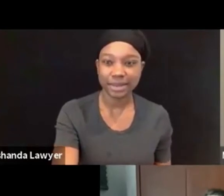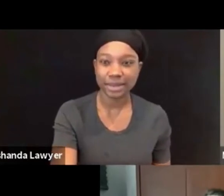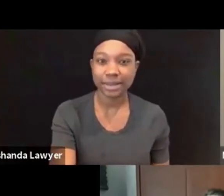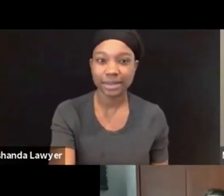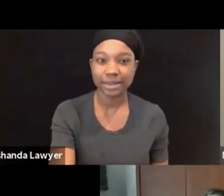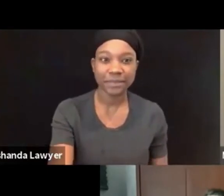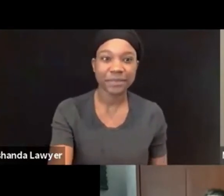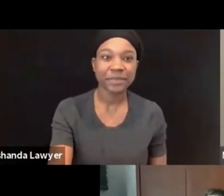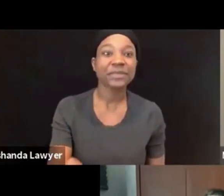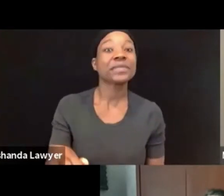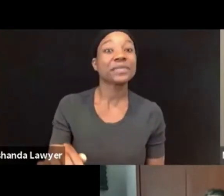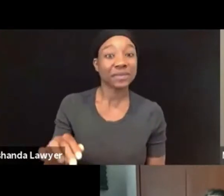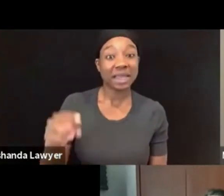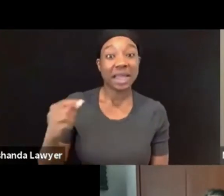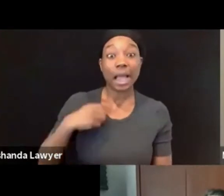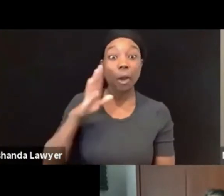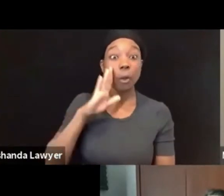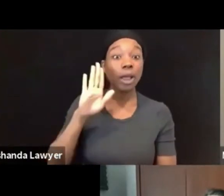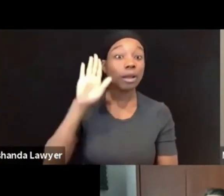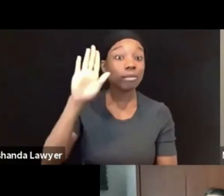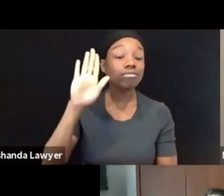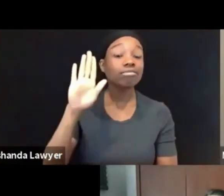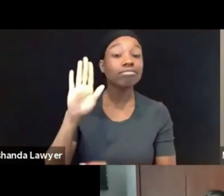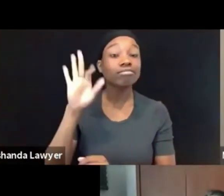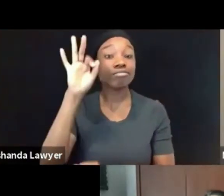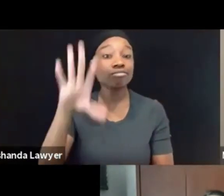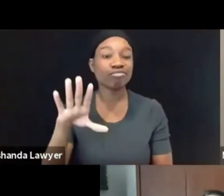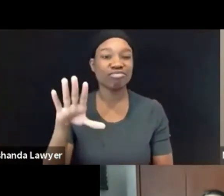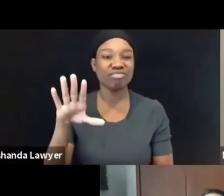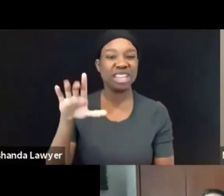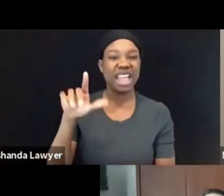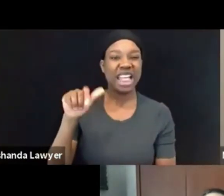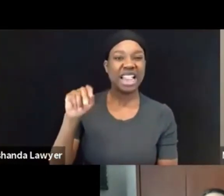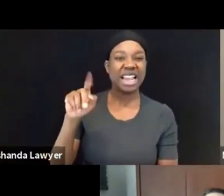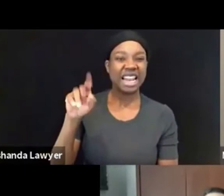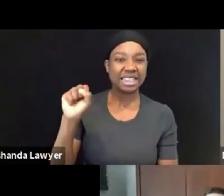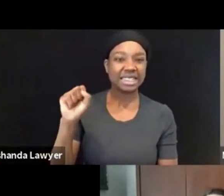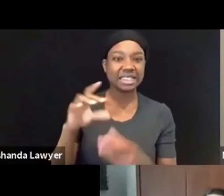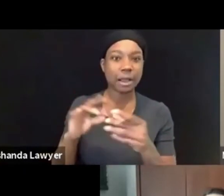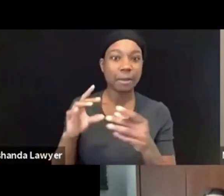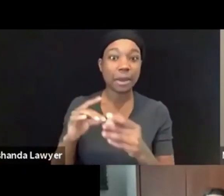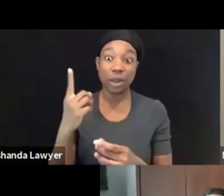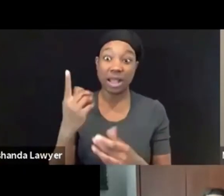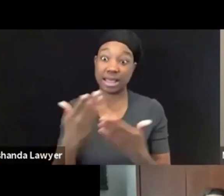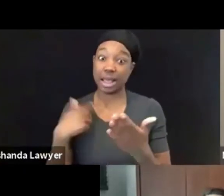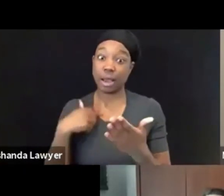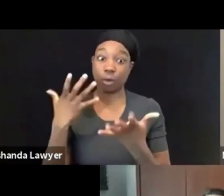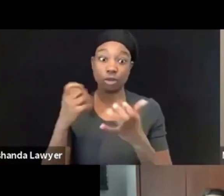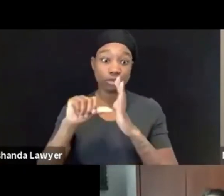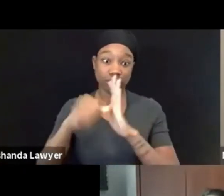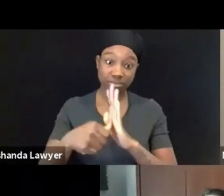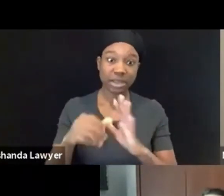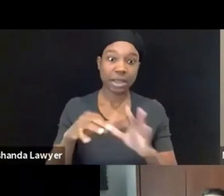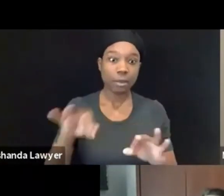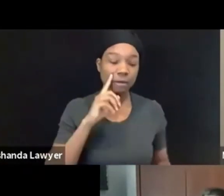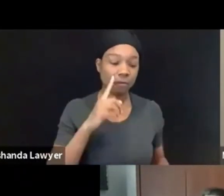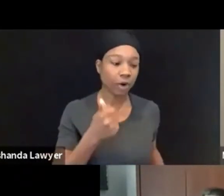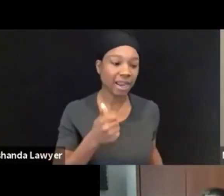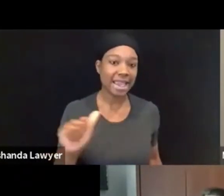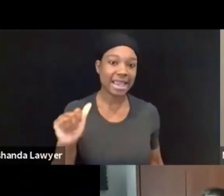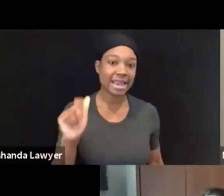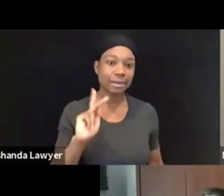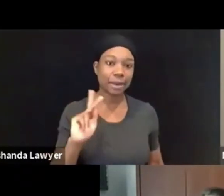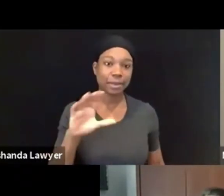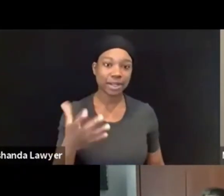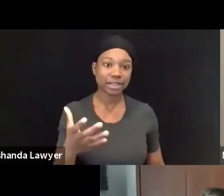I'll jump in. I mean, one thing that I would want to emphasize, and I think it cuts across many populations, not just